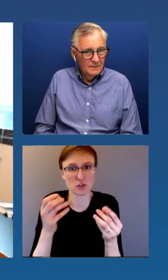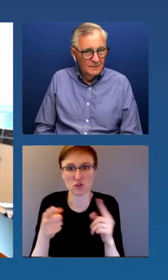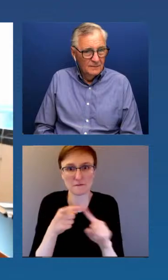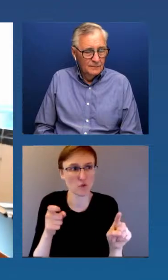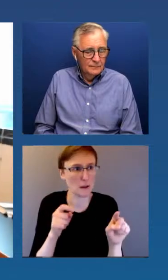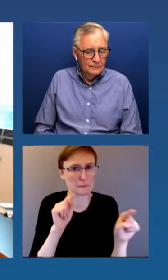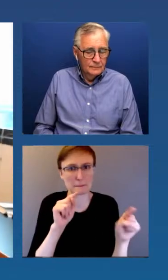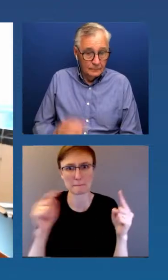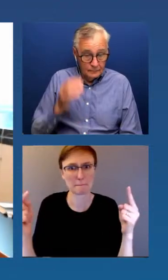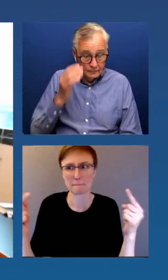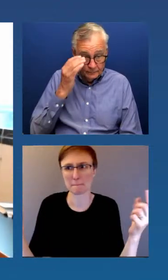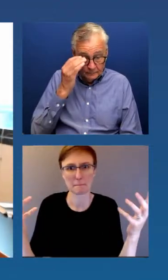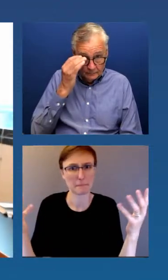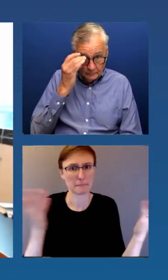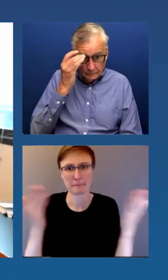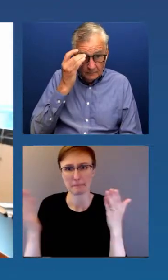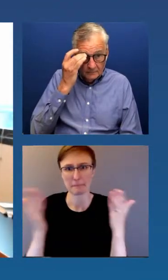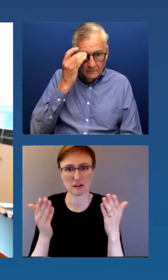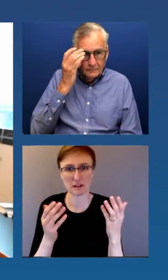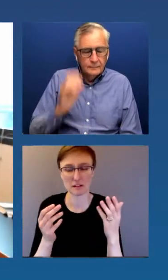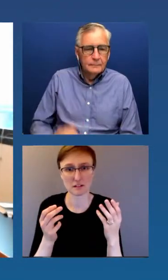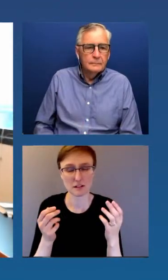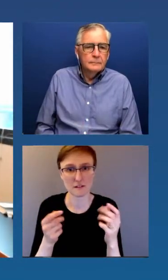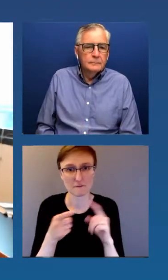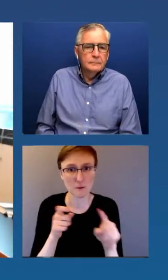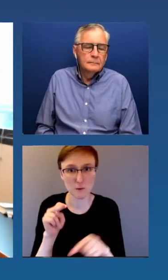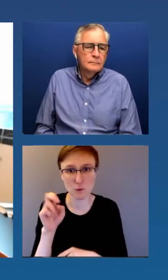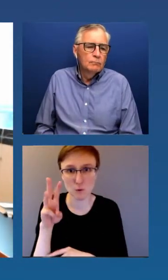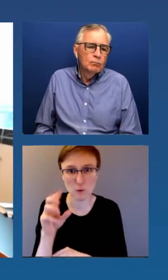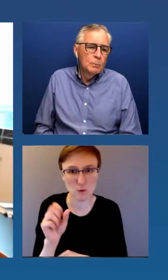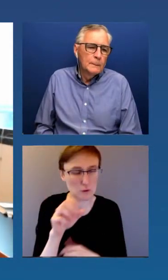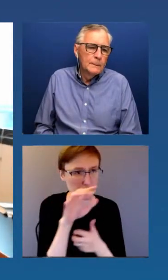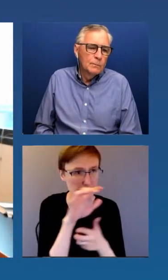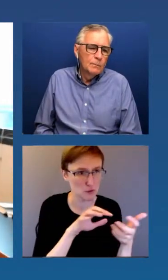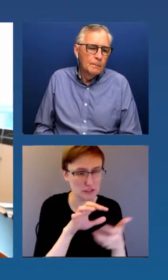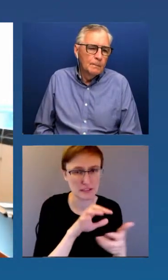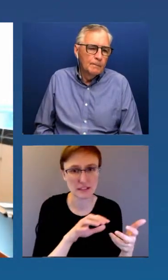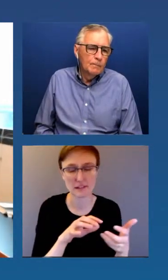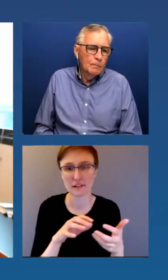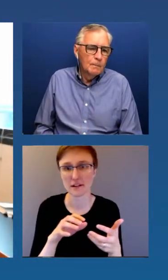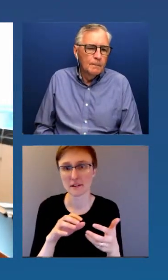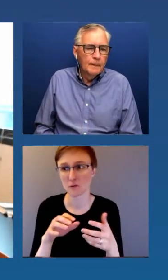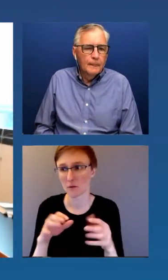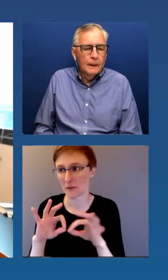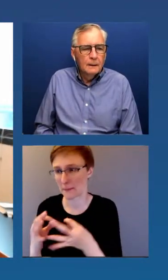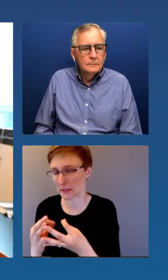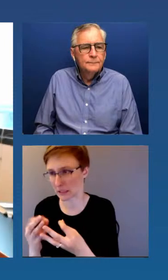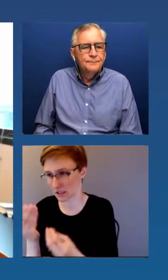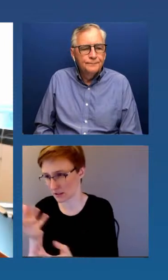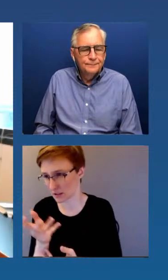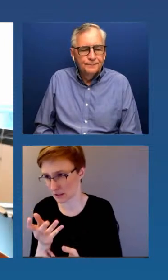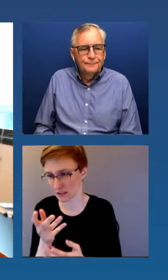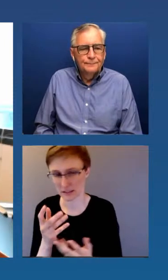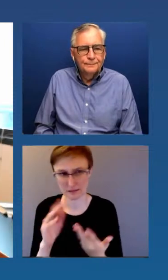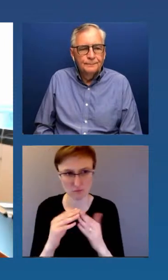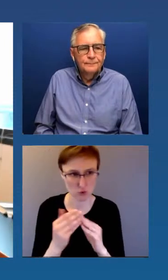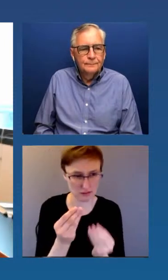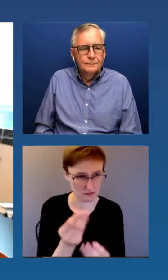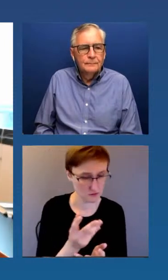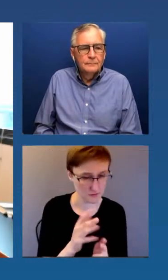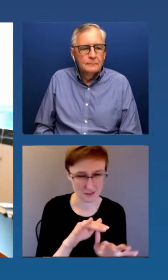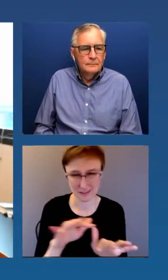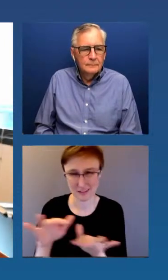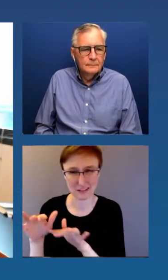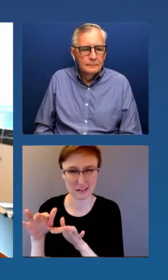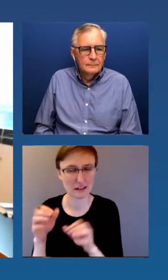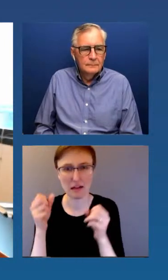from the news, and that can be a bit confusing sometimes. It's coming from their peers, from their family members, from community members. And we know